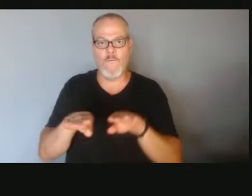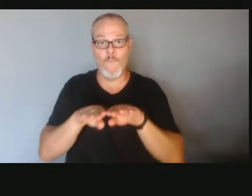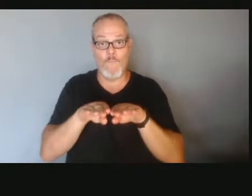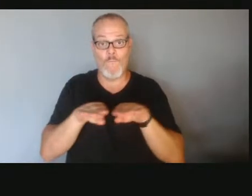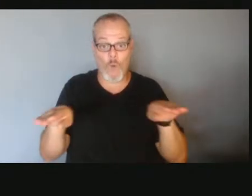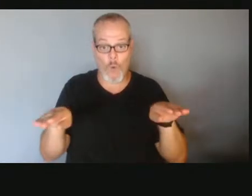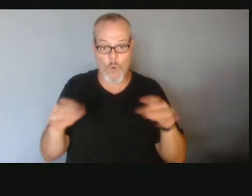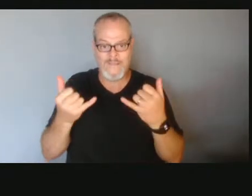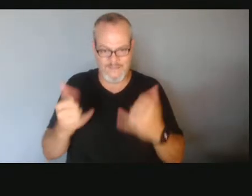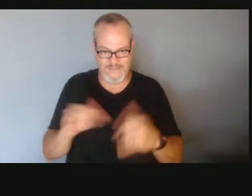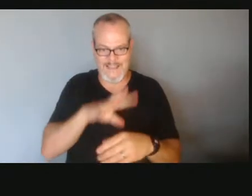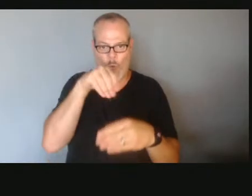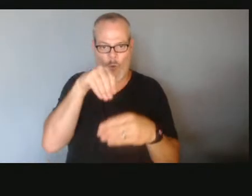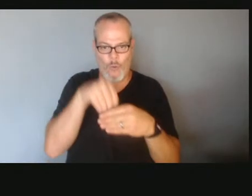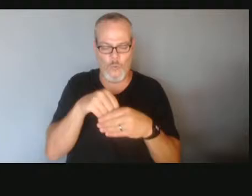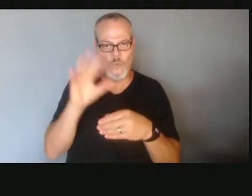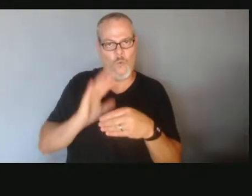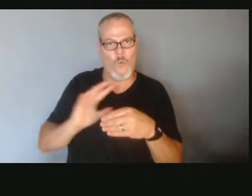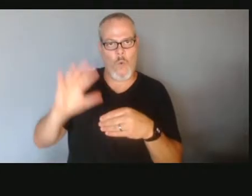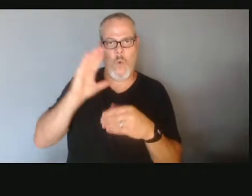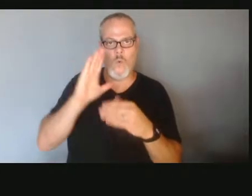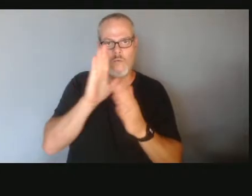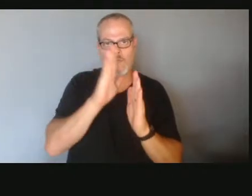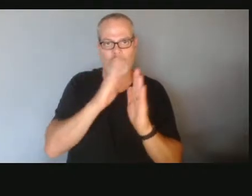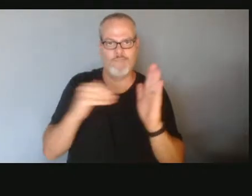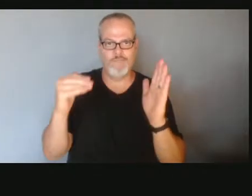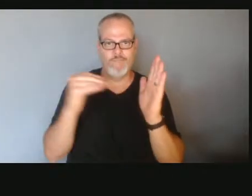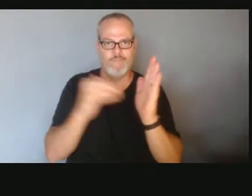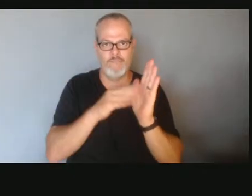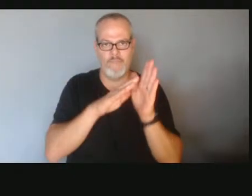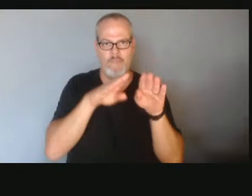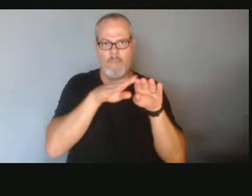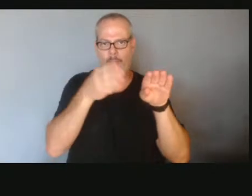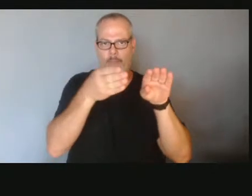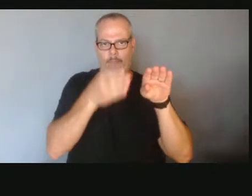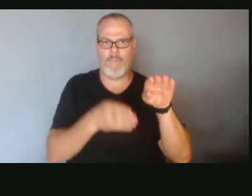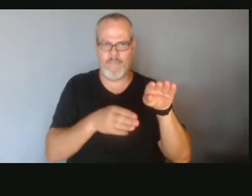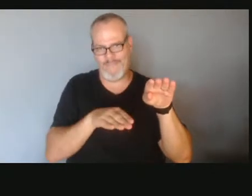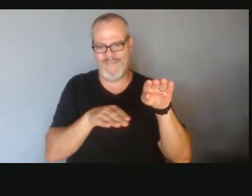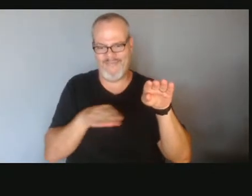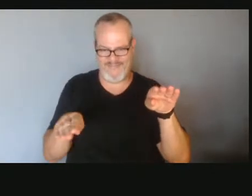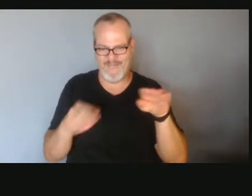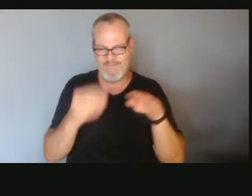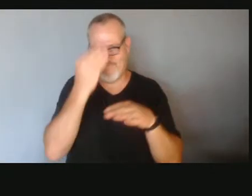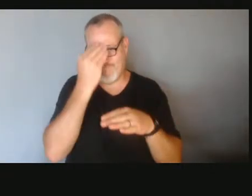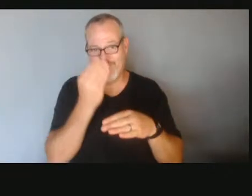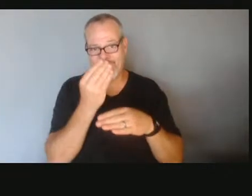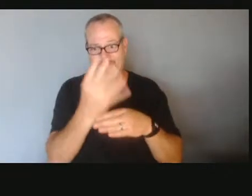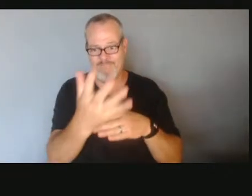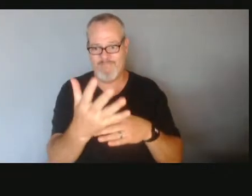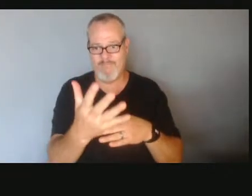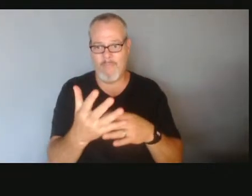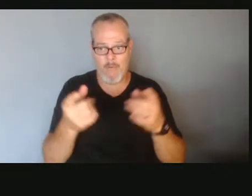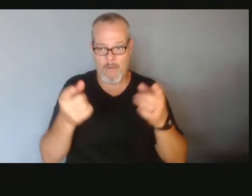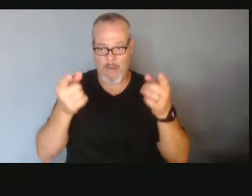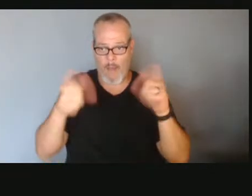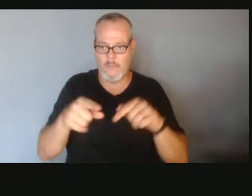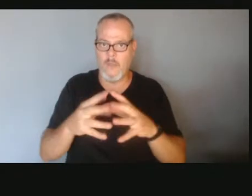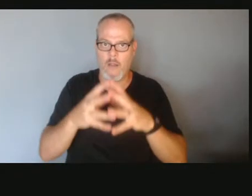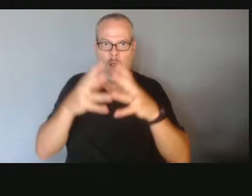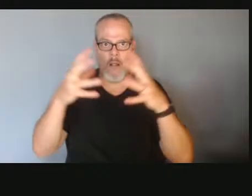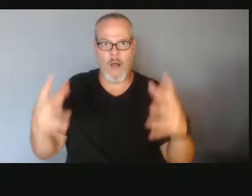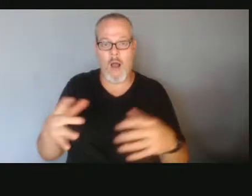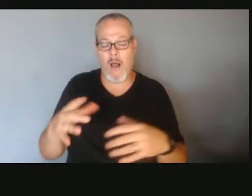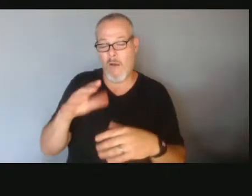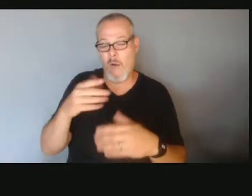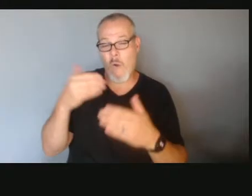includes the old downdrop block. So that may be a little bit of a shifting target with that little caveat there. In any case, a whole bunch of the crater floor, maybe